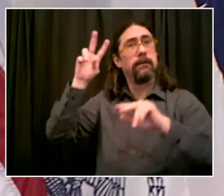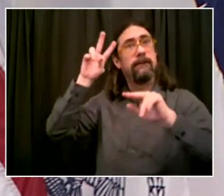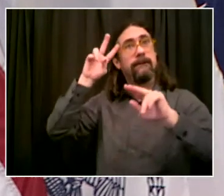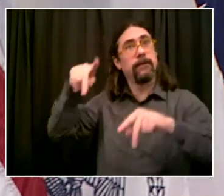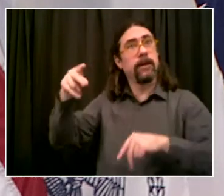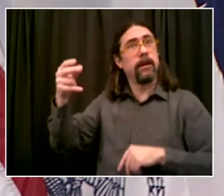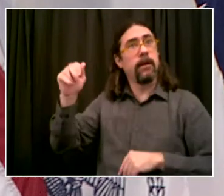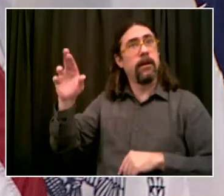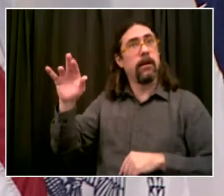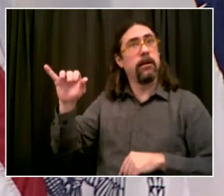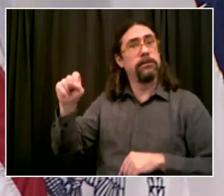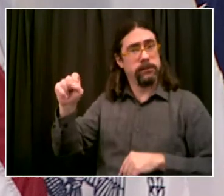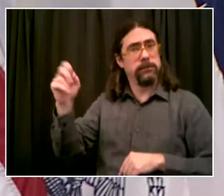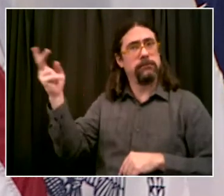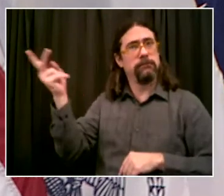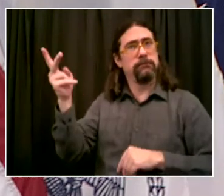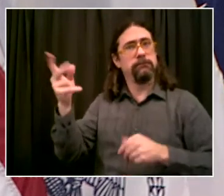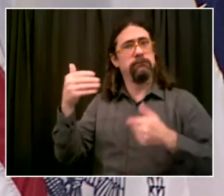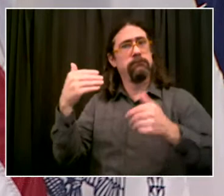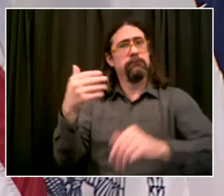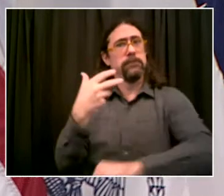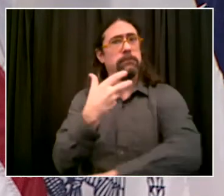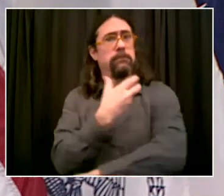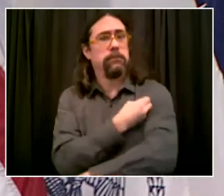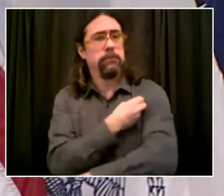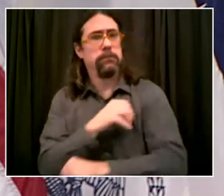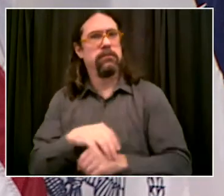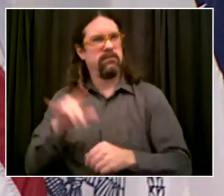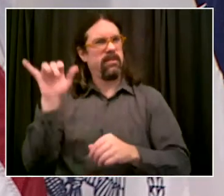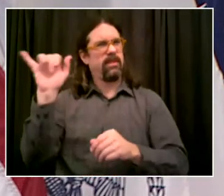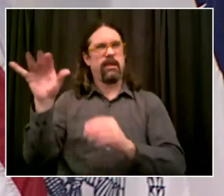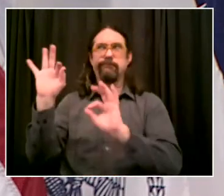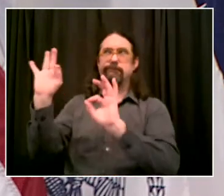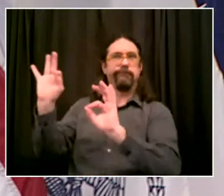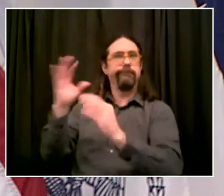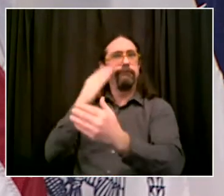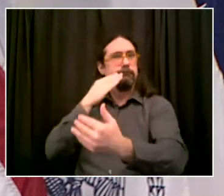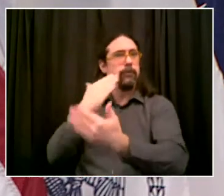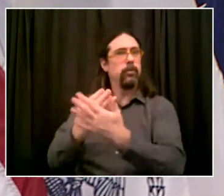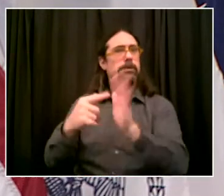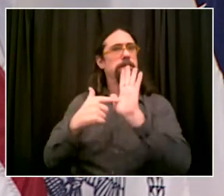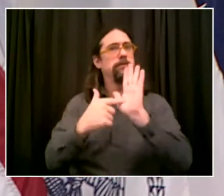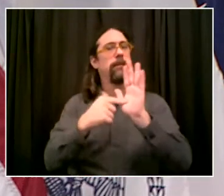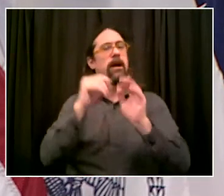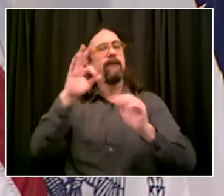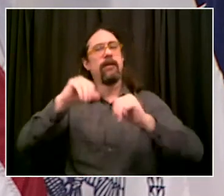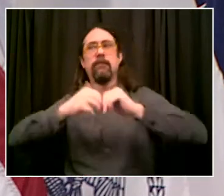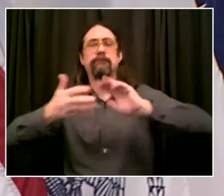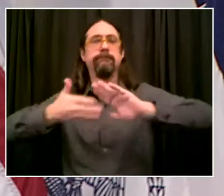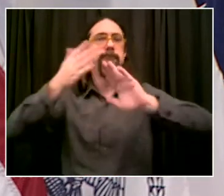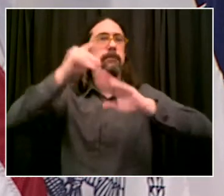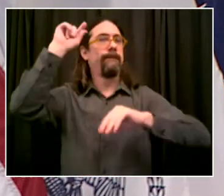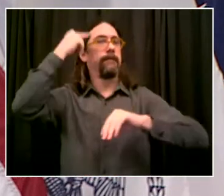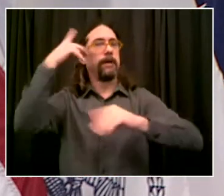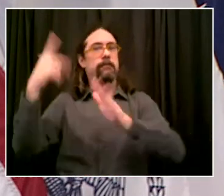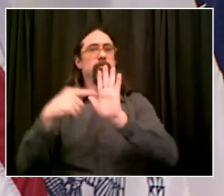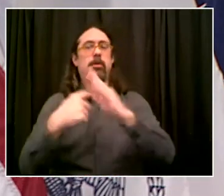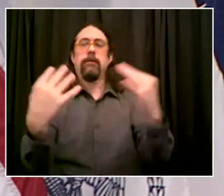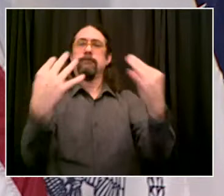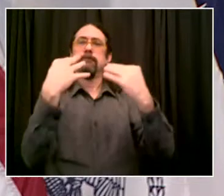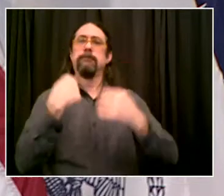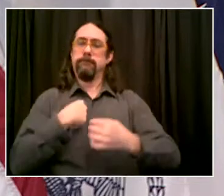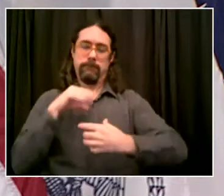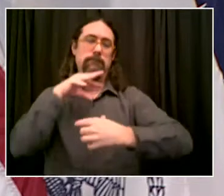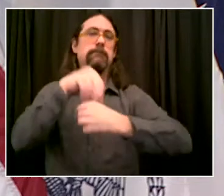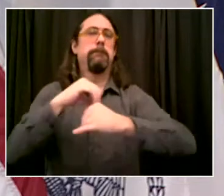vaccine. We have to also show people there will be fairness here in this city. So I don't qualify right now. And I think it's important